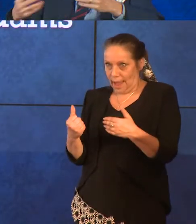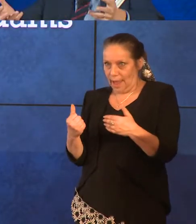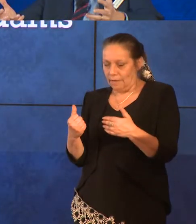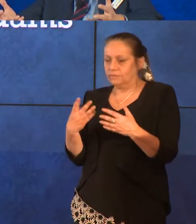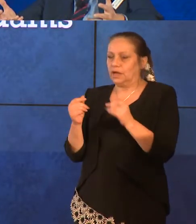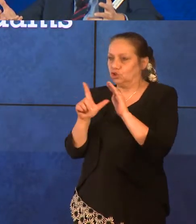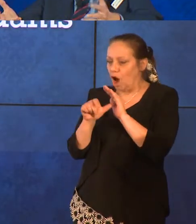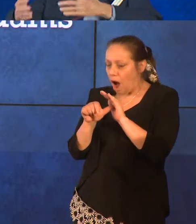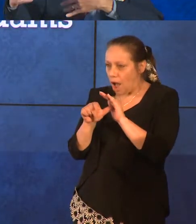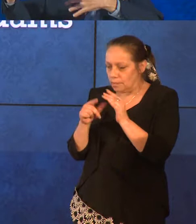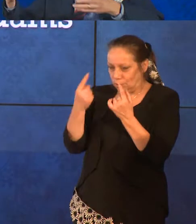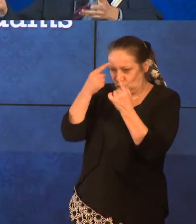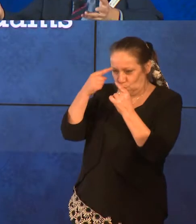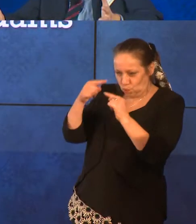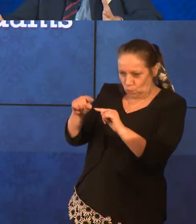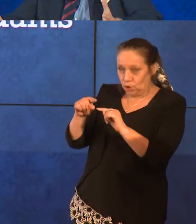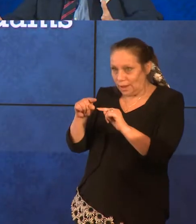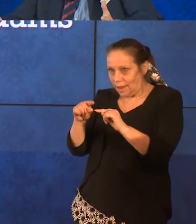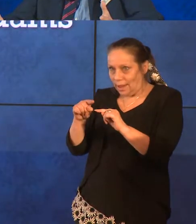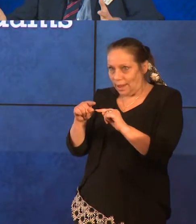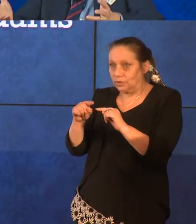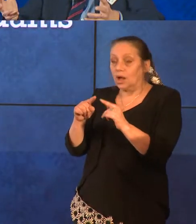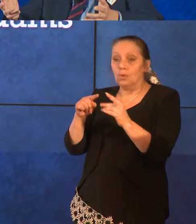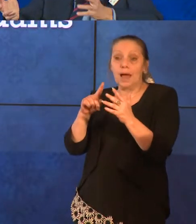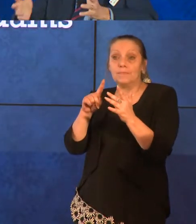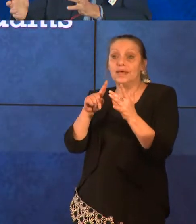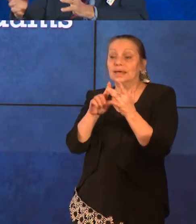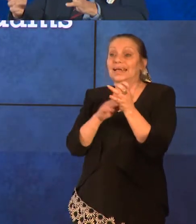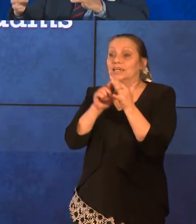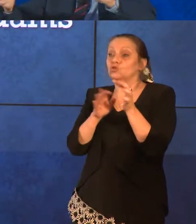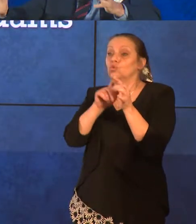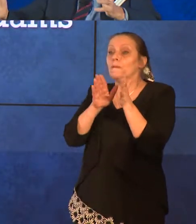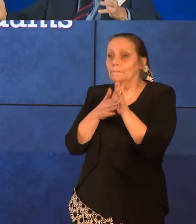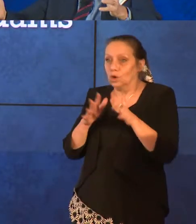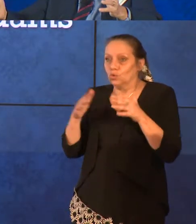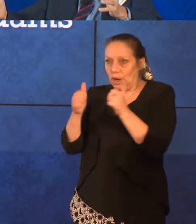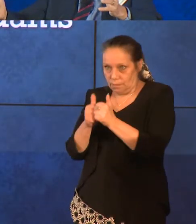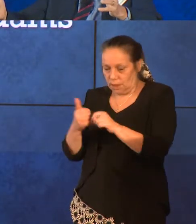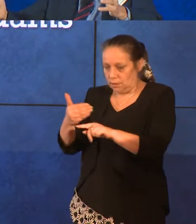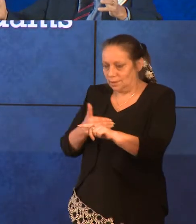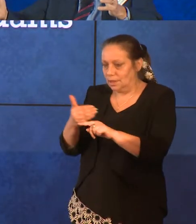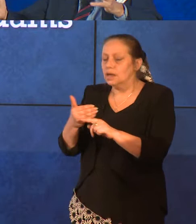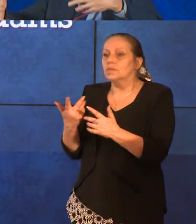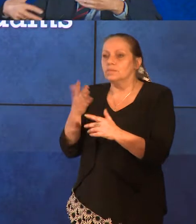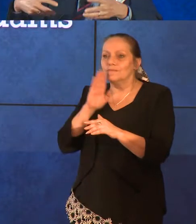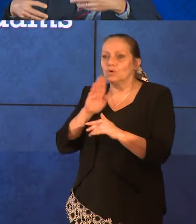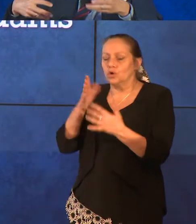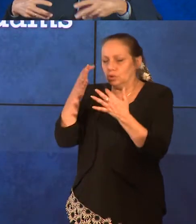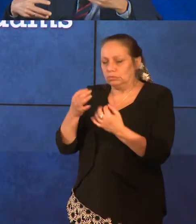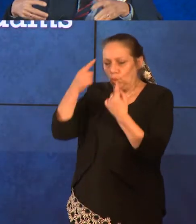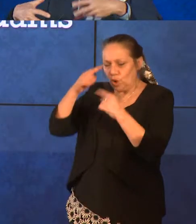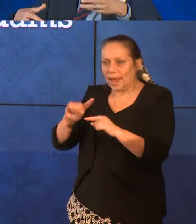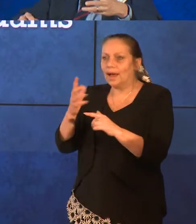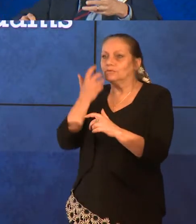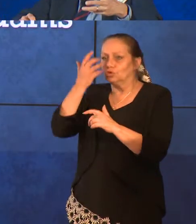out what's going. An interim agreement, for instance, for a short period of time to work out what's going to be required longer term, and then